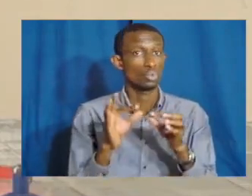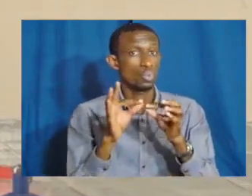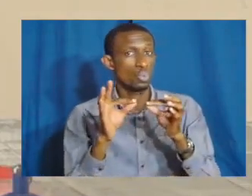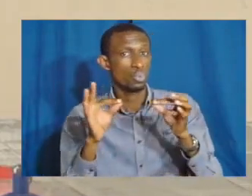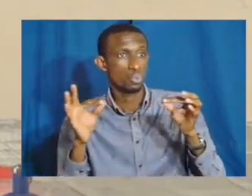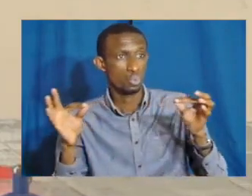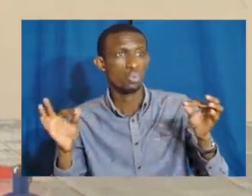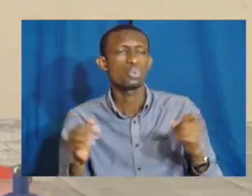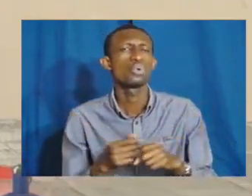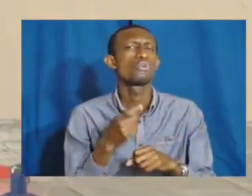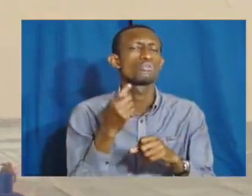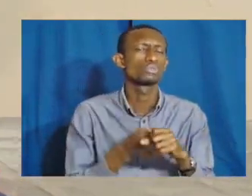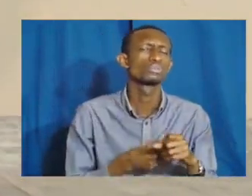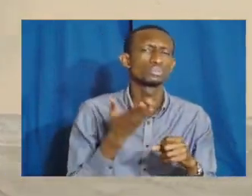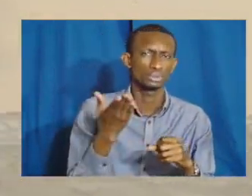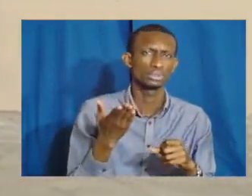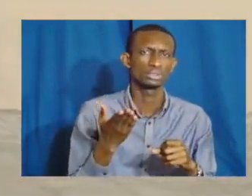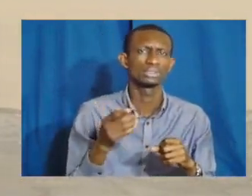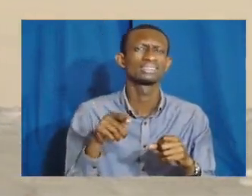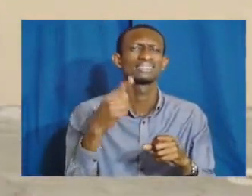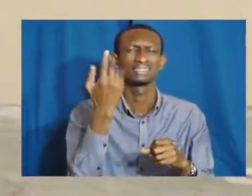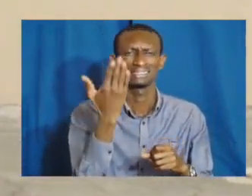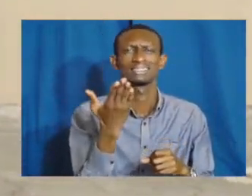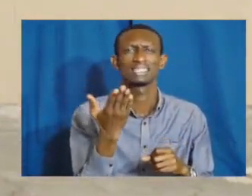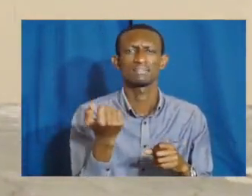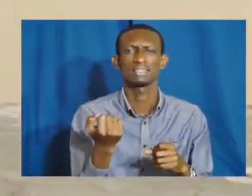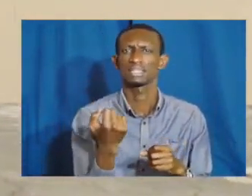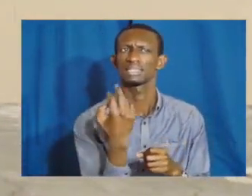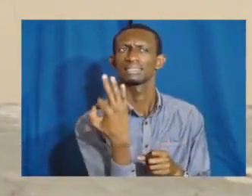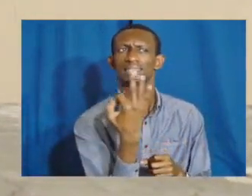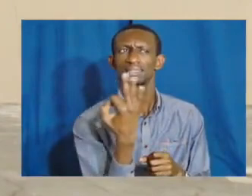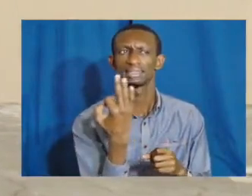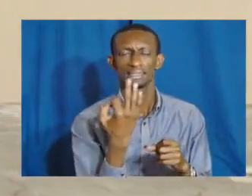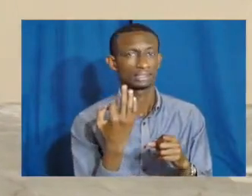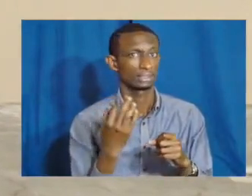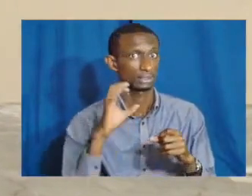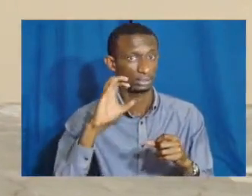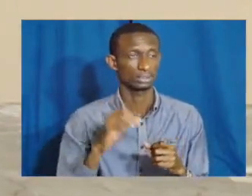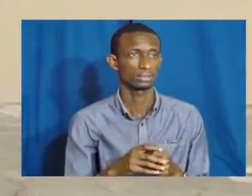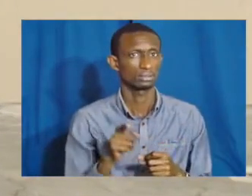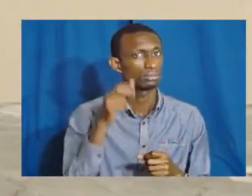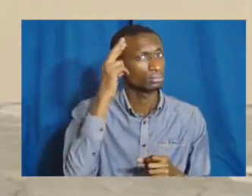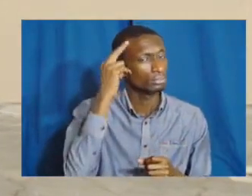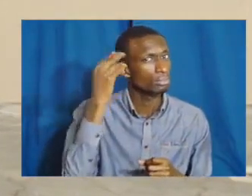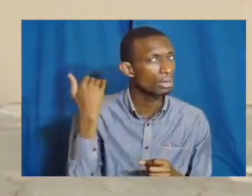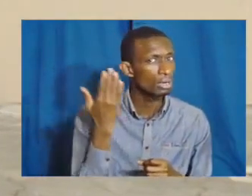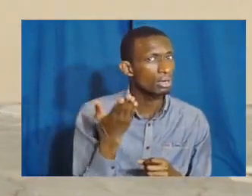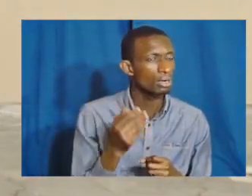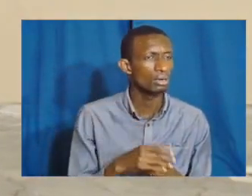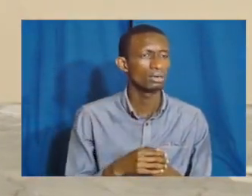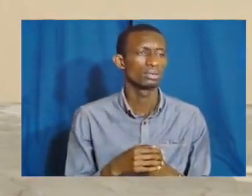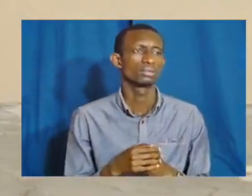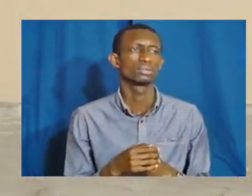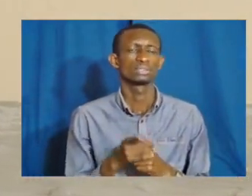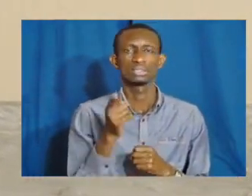an alkane that has 3 carbon atoms. And you remember the name of that compound? Perfect. That